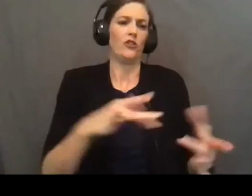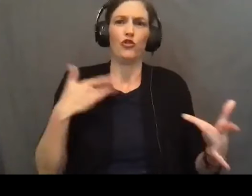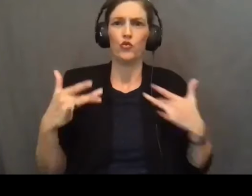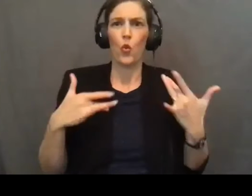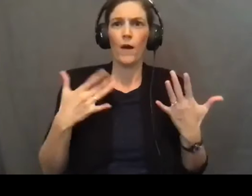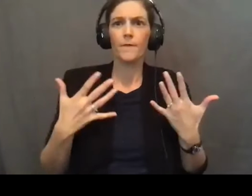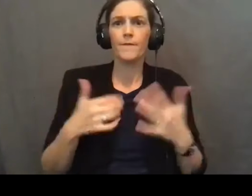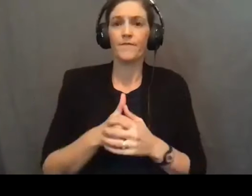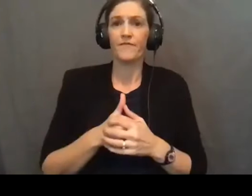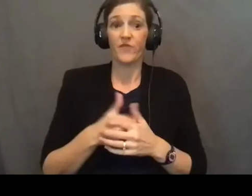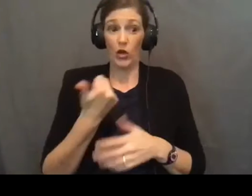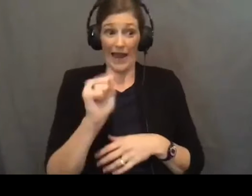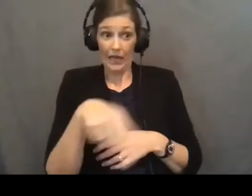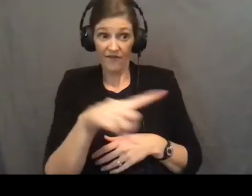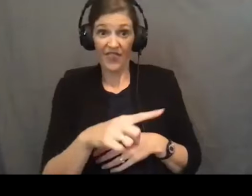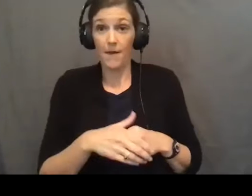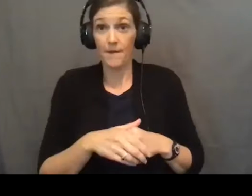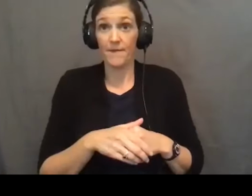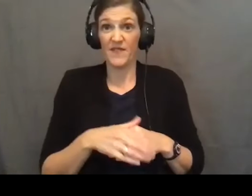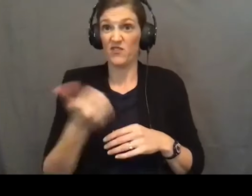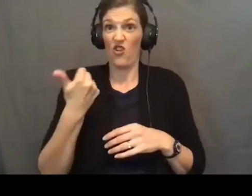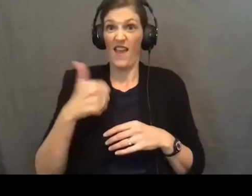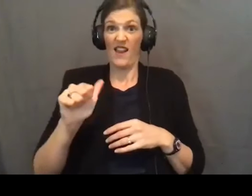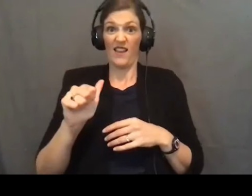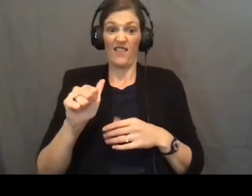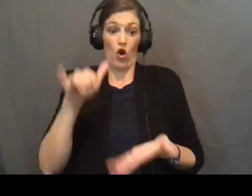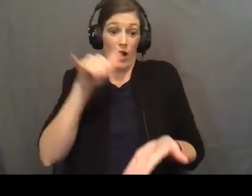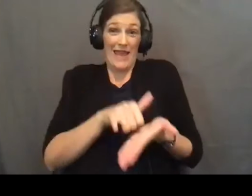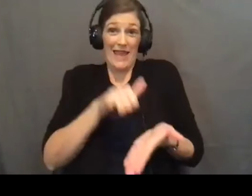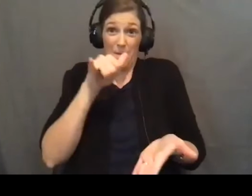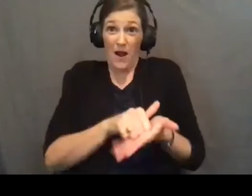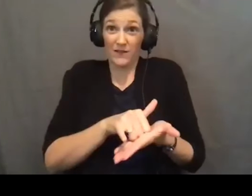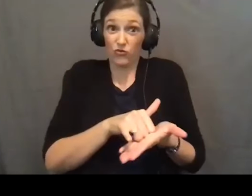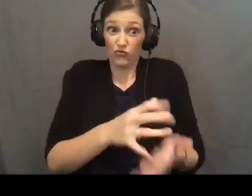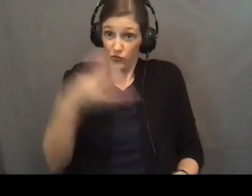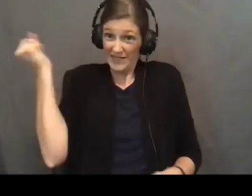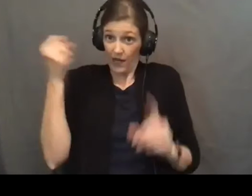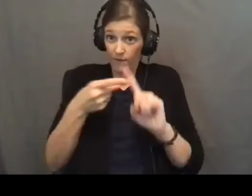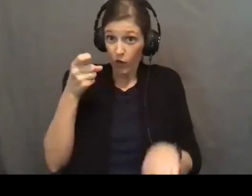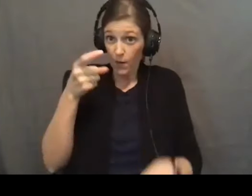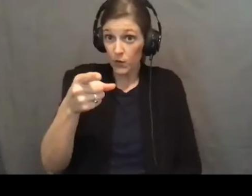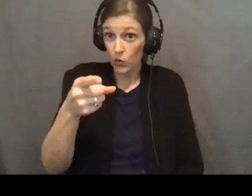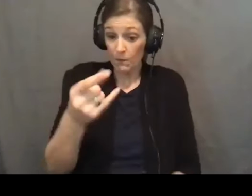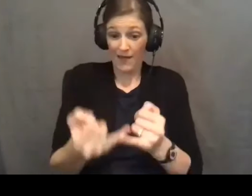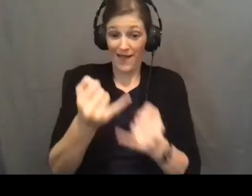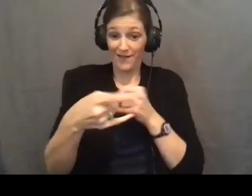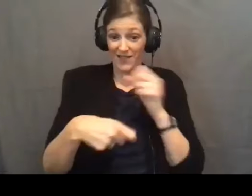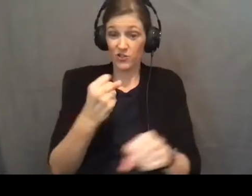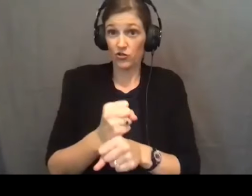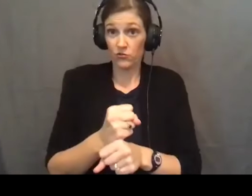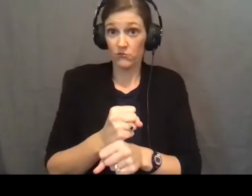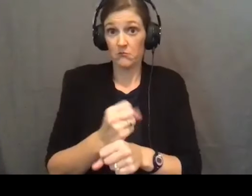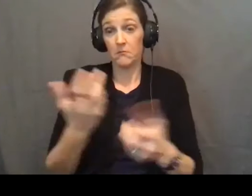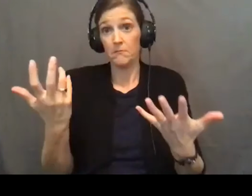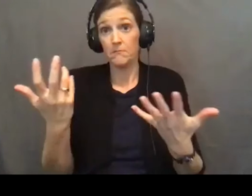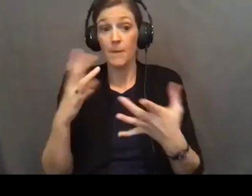Could any of them, is there any of them that are absolutely impossible to be taken from you by the end of this year? Is